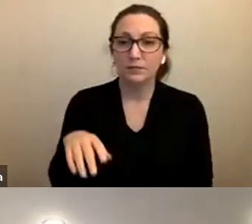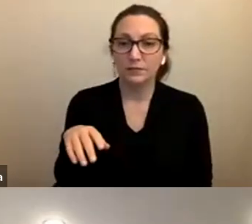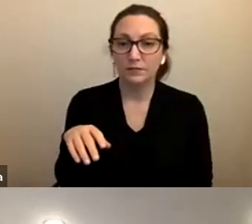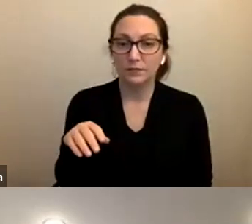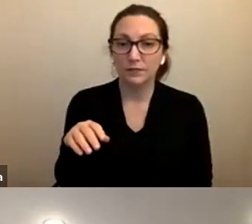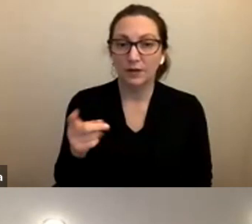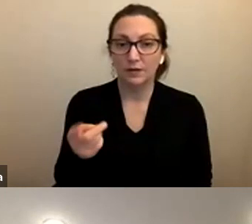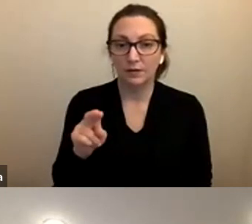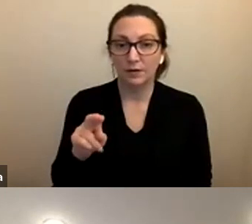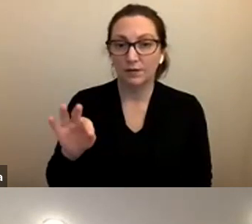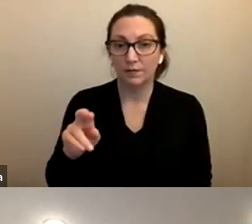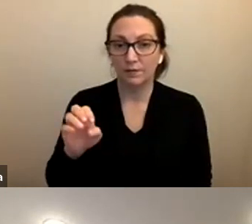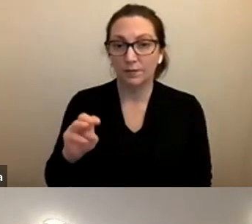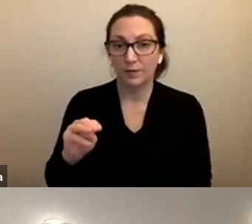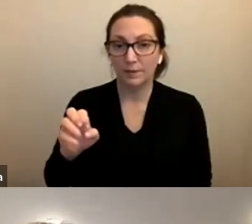Dr. Freeman Wisdom,